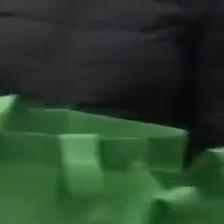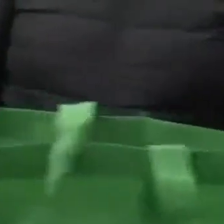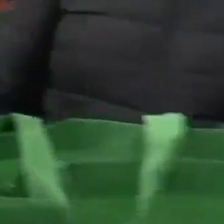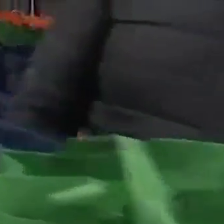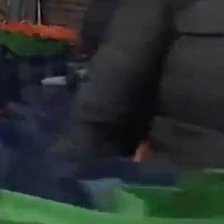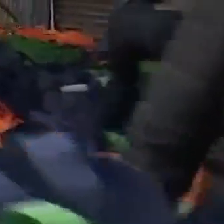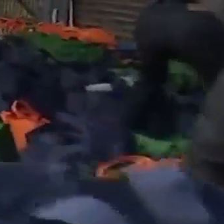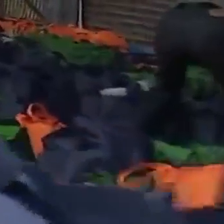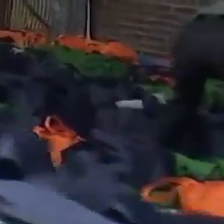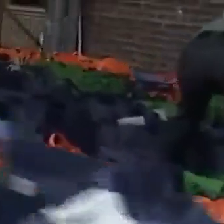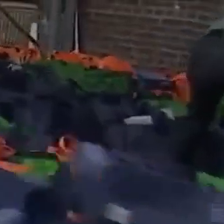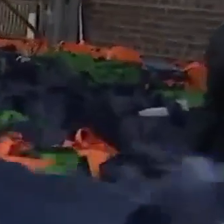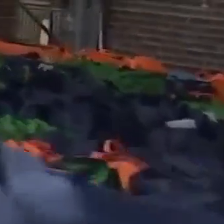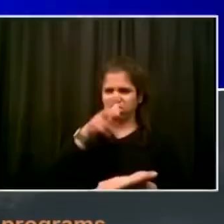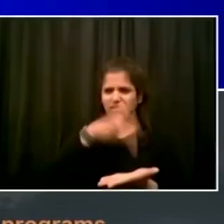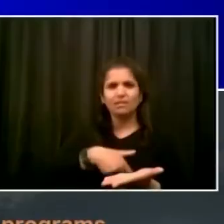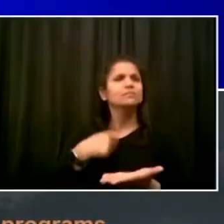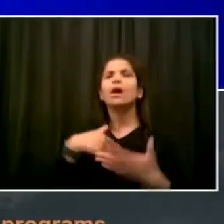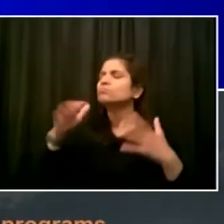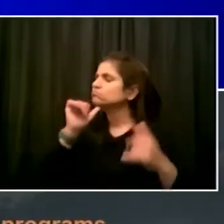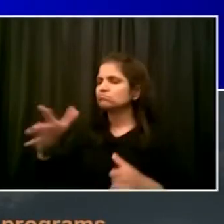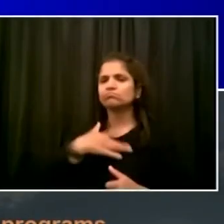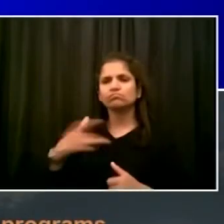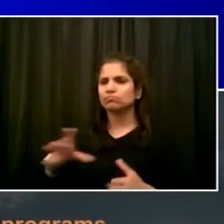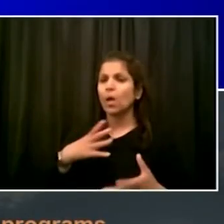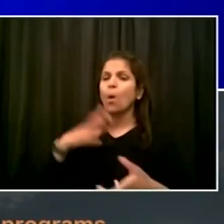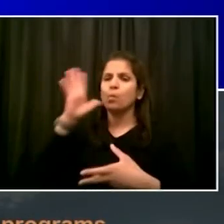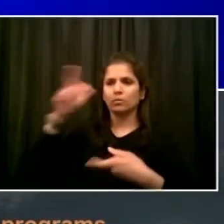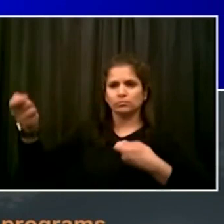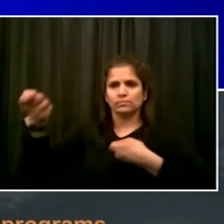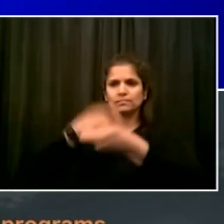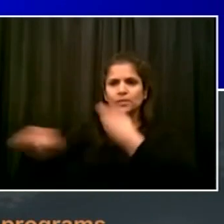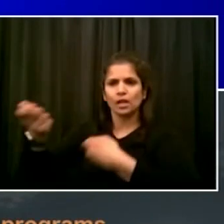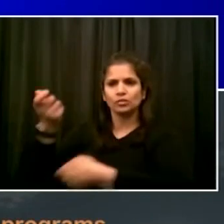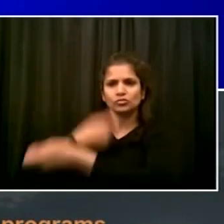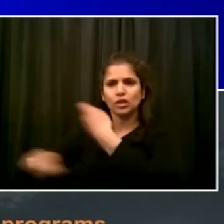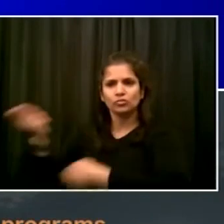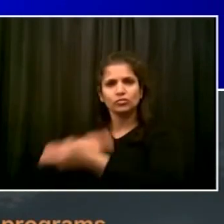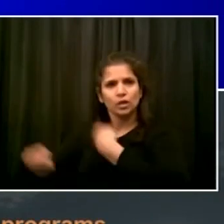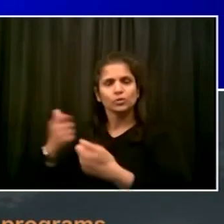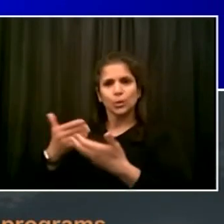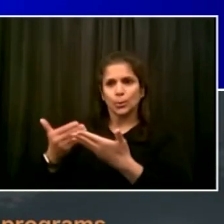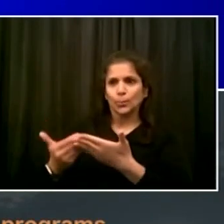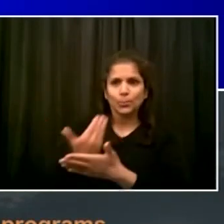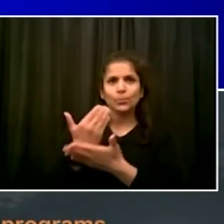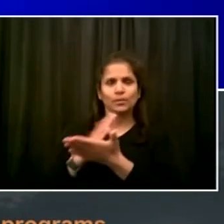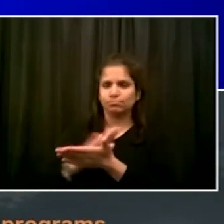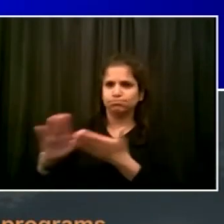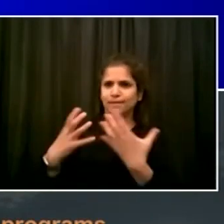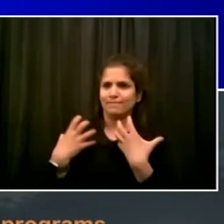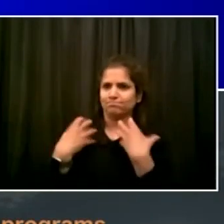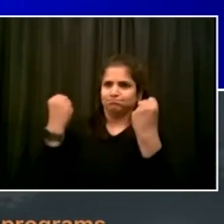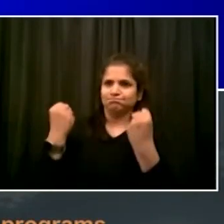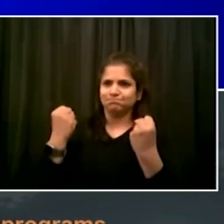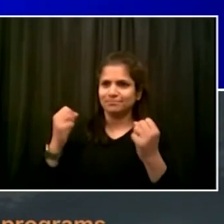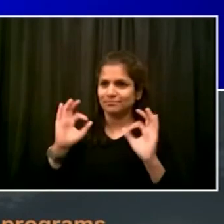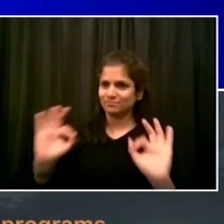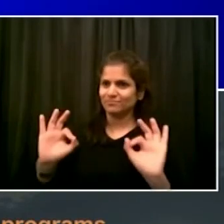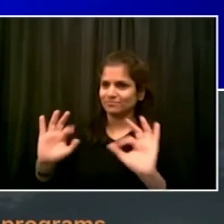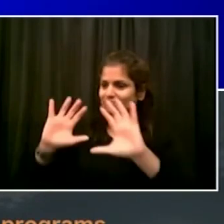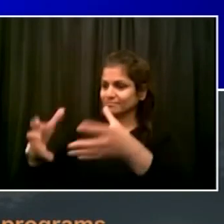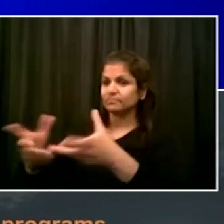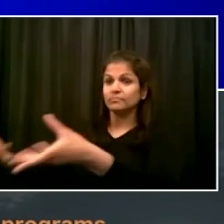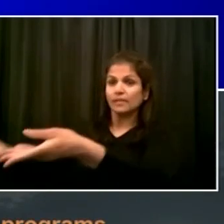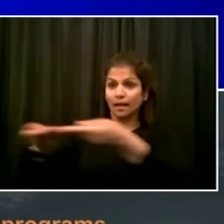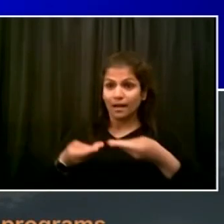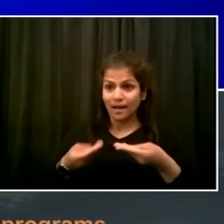meals are subpar. And we take this extremely seriously. When we're talking to our vendors, one of the key questions is, would you serve this to your